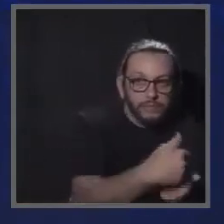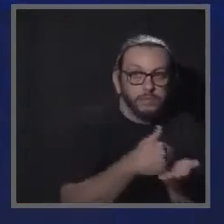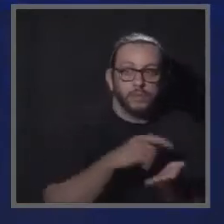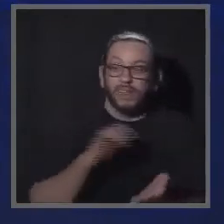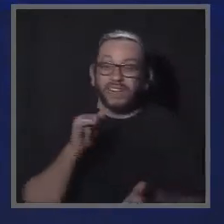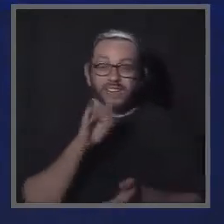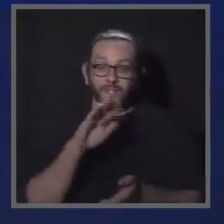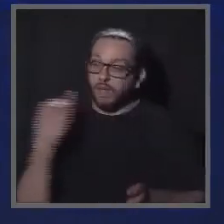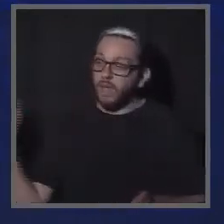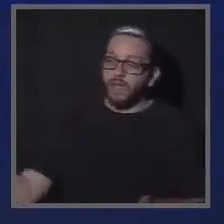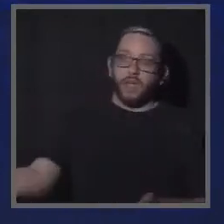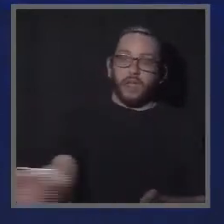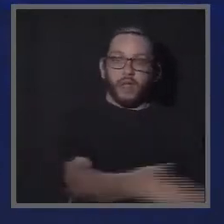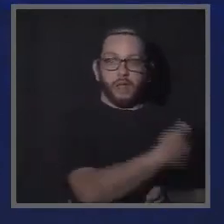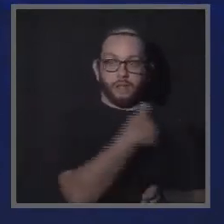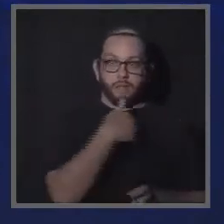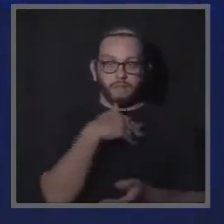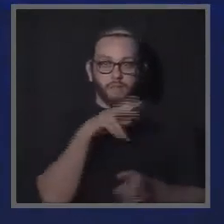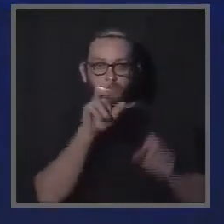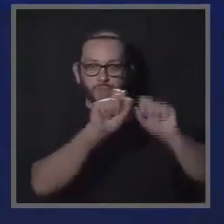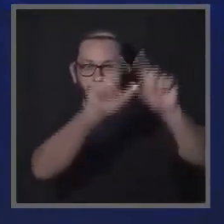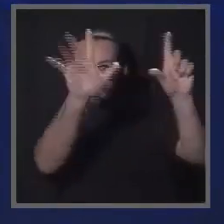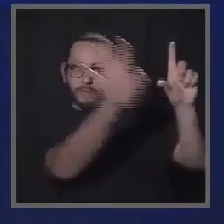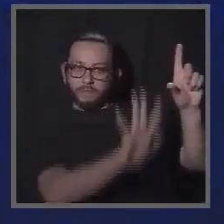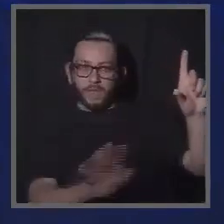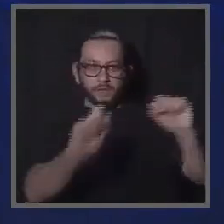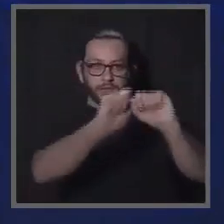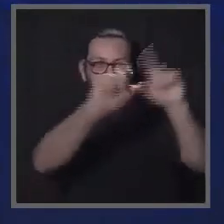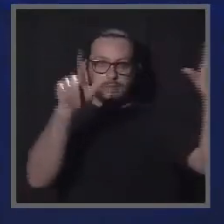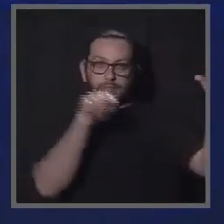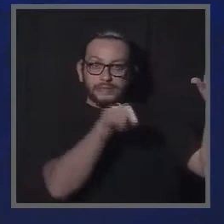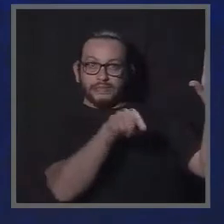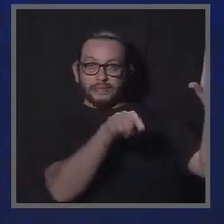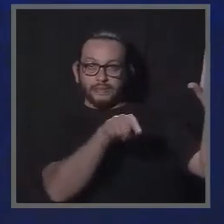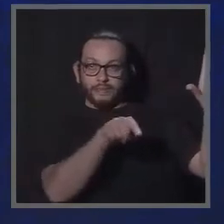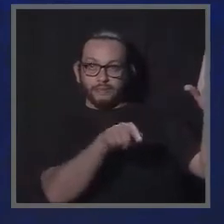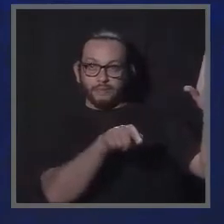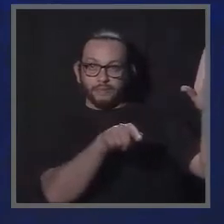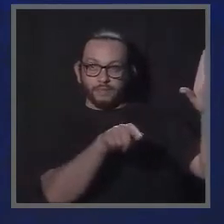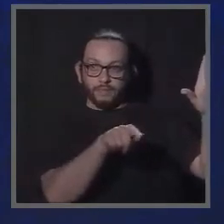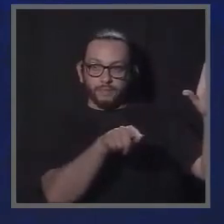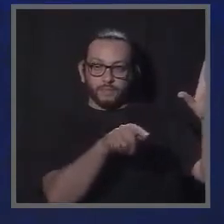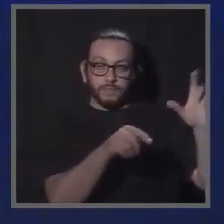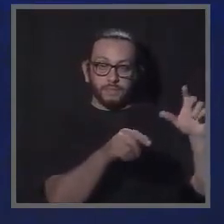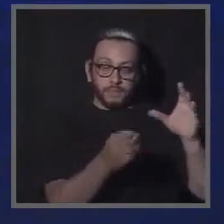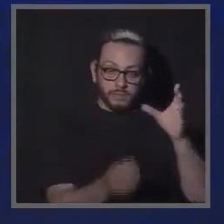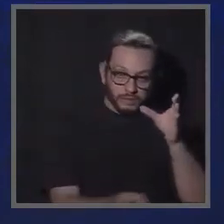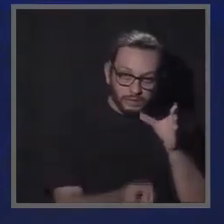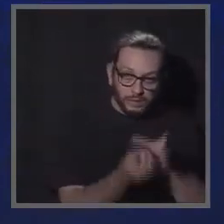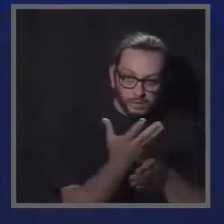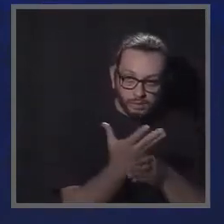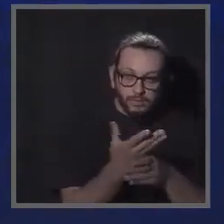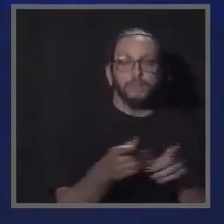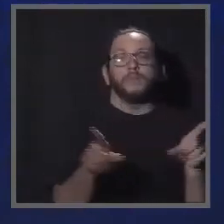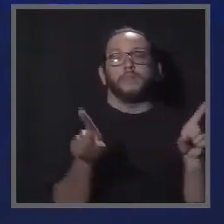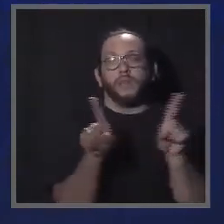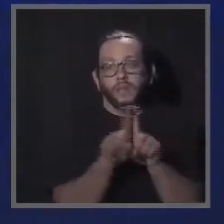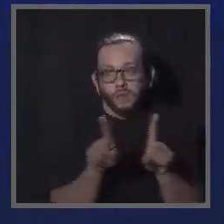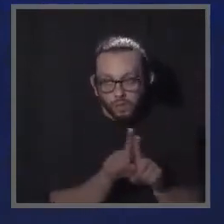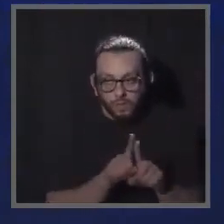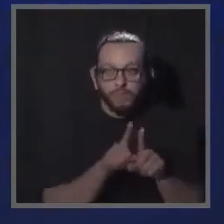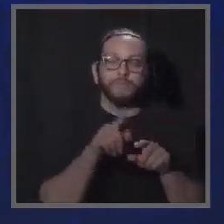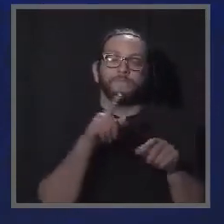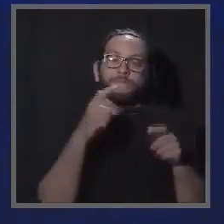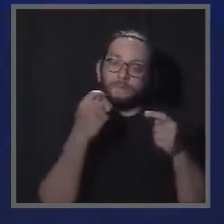if we build the image, the graphic image of an axis, we also